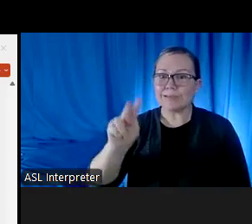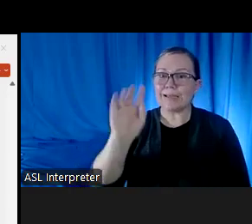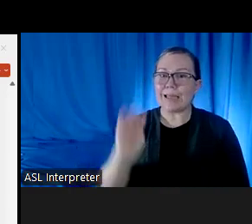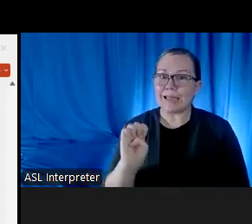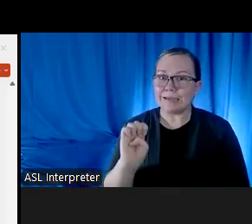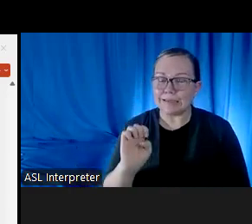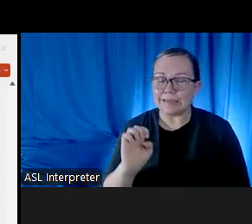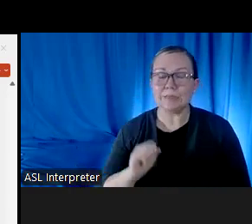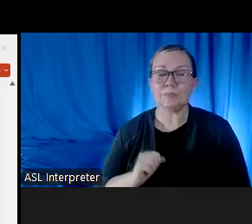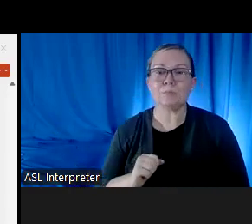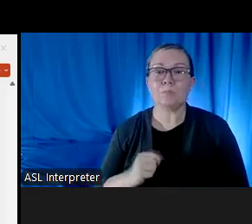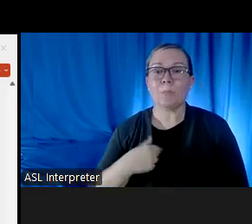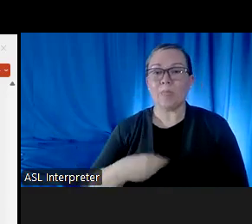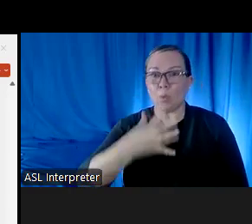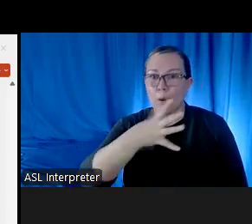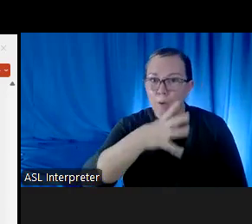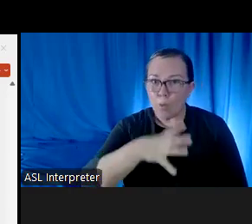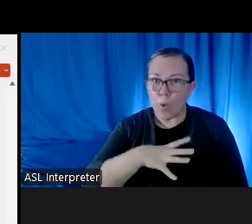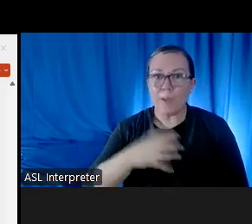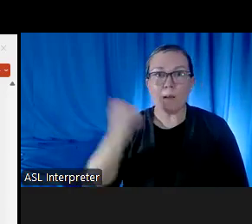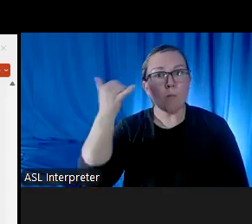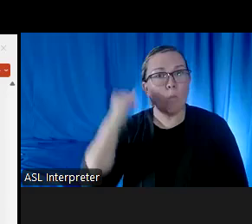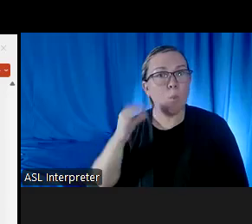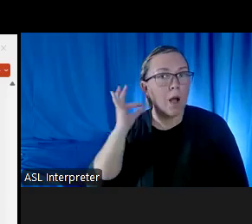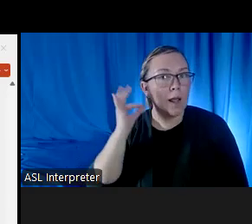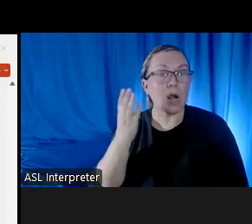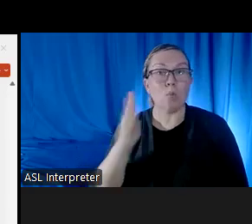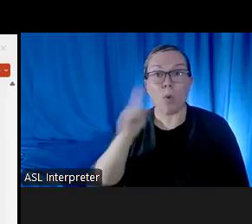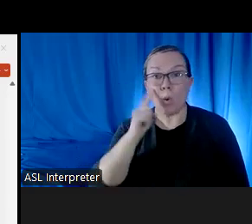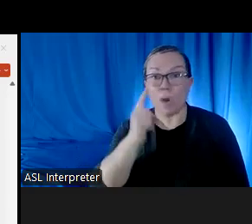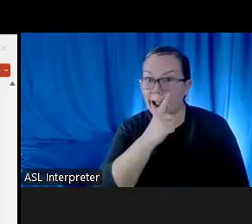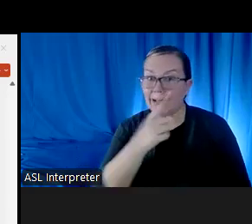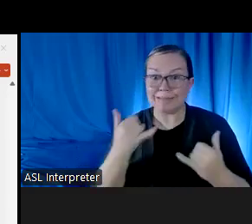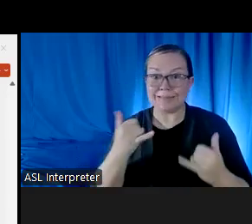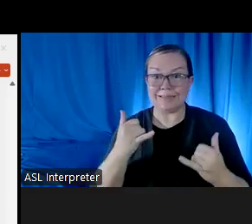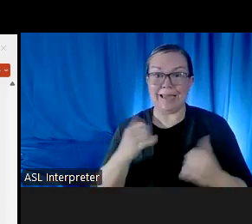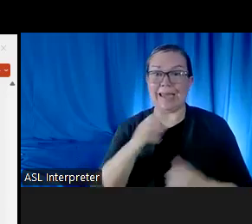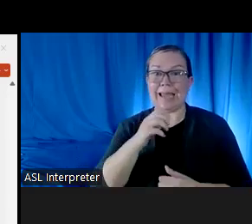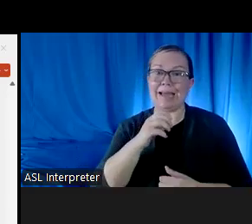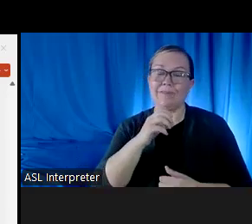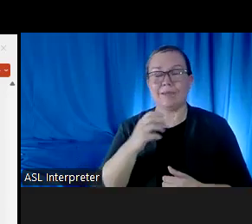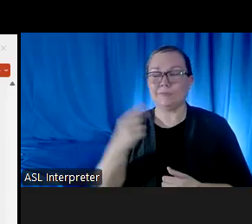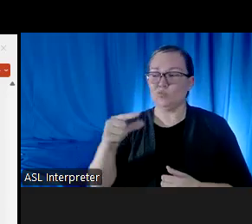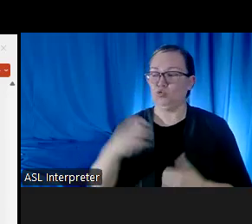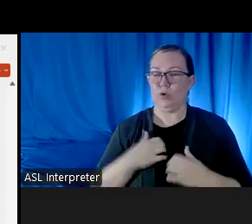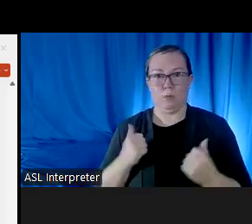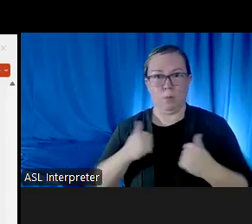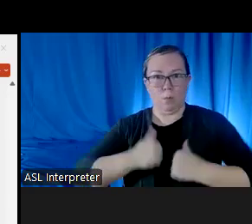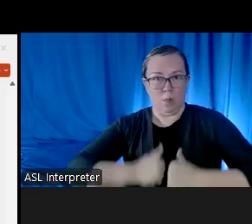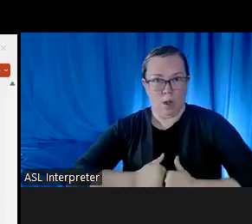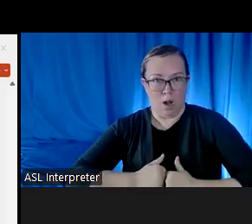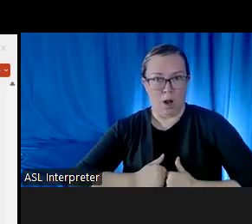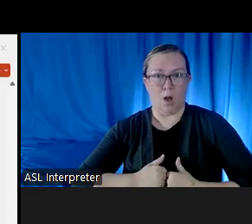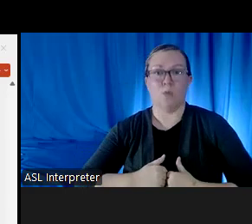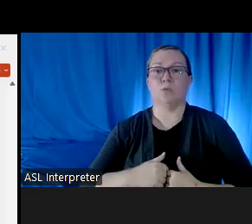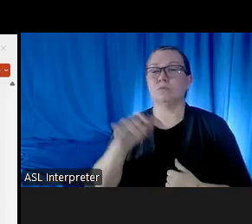Thompson. I'm a white woman with blonde hair and blue eyes, and today I'm wearing an olive-colored blouse with a camel